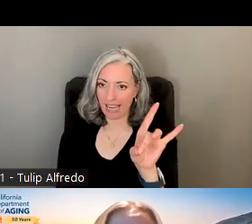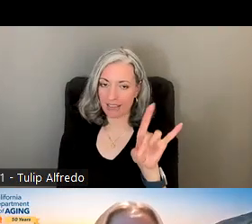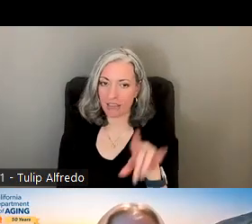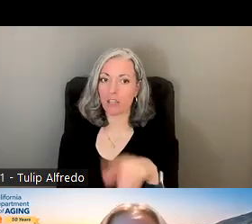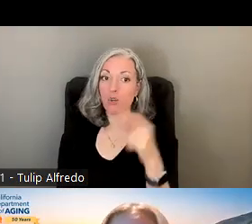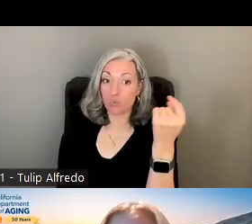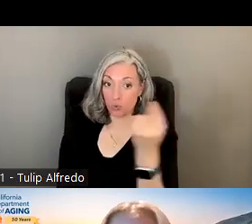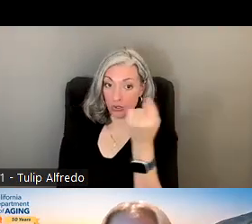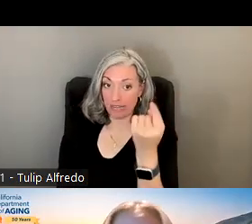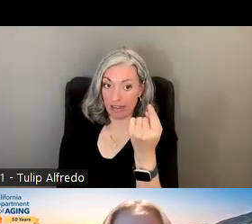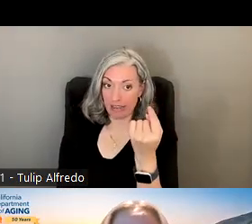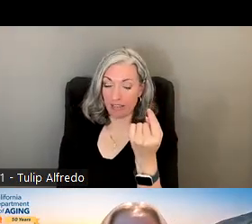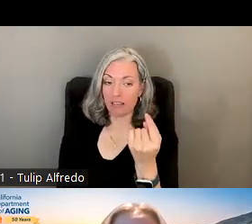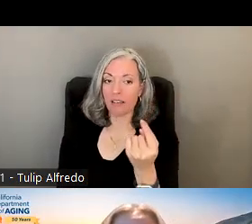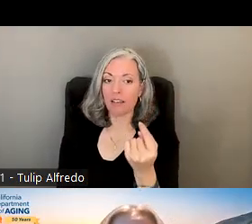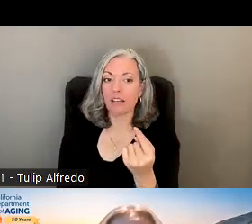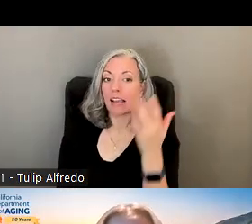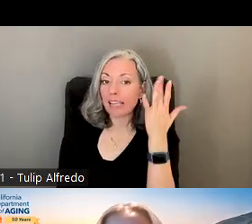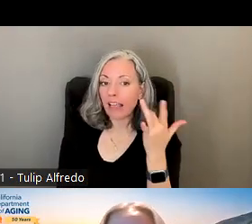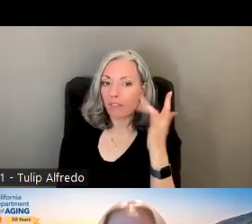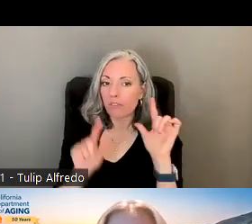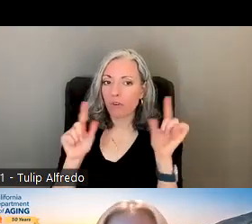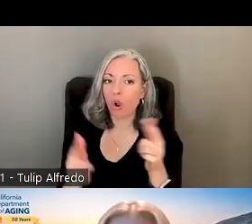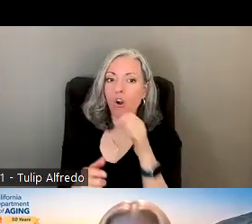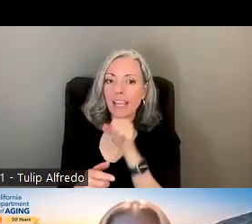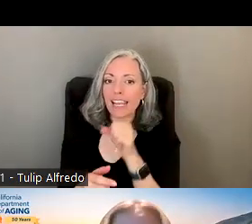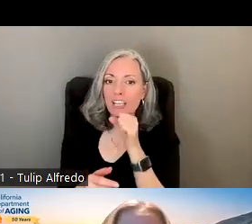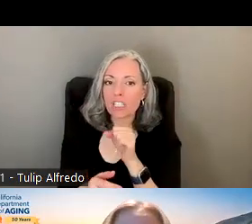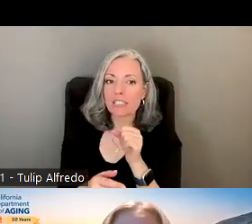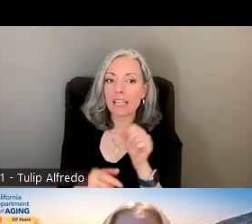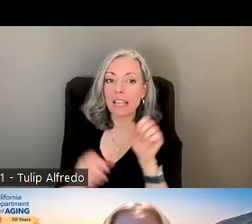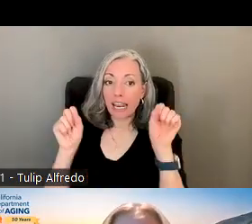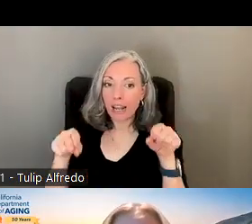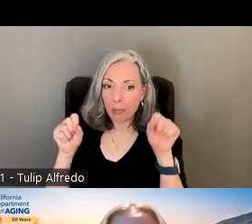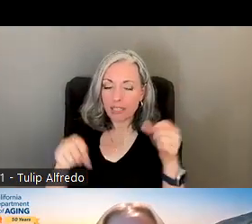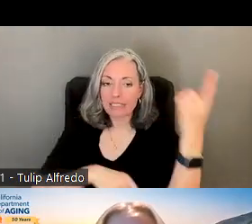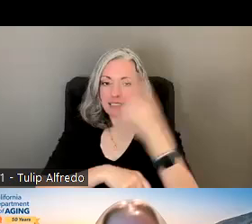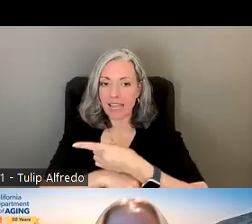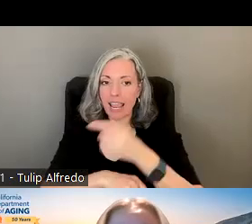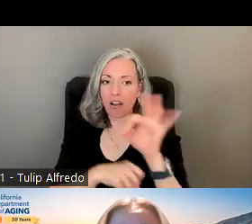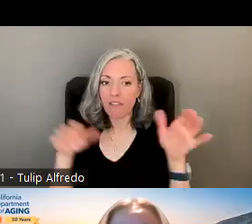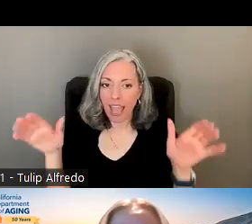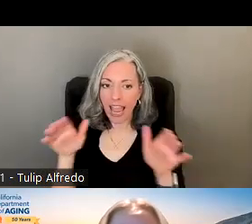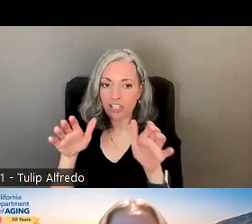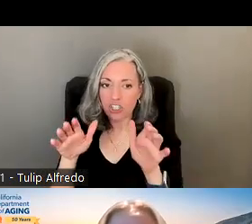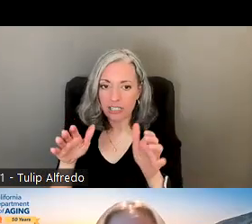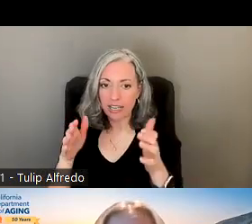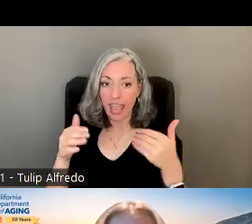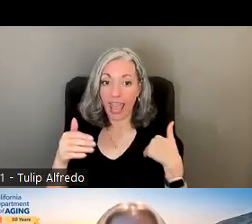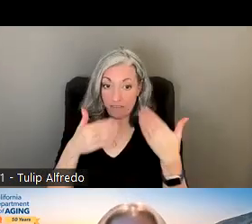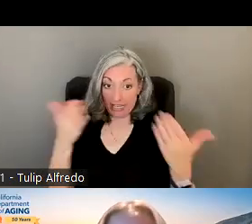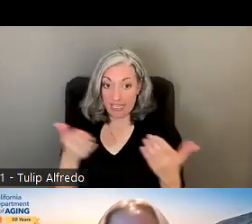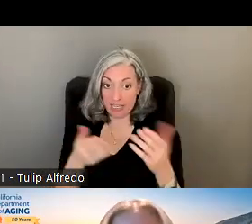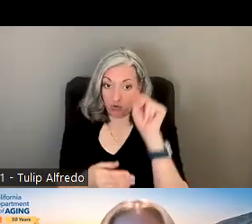California for All Ages and Abilities MPA Day of Action. We're looking to host this here in